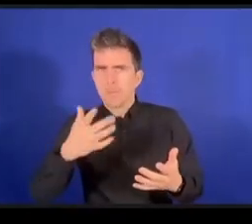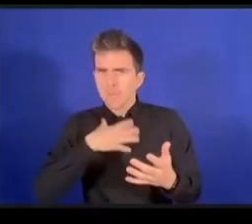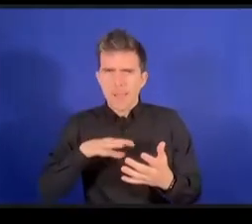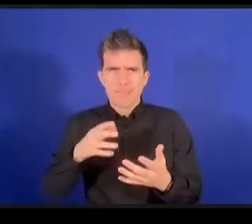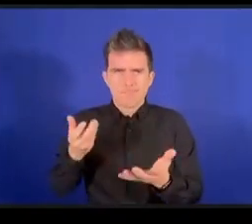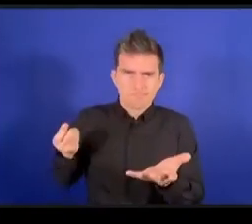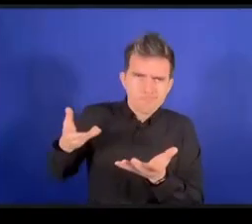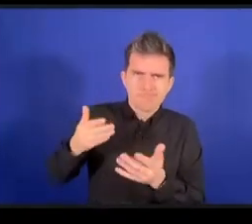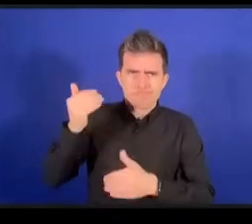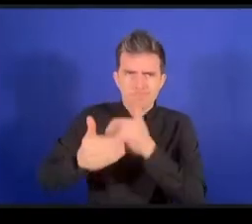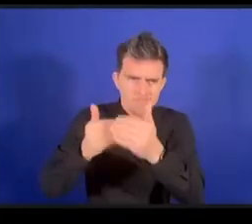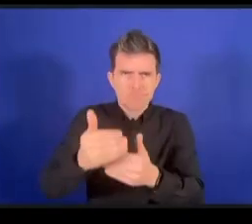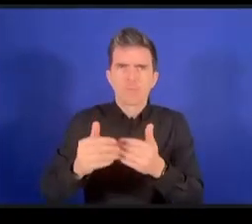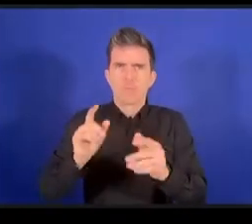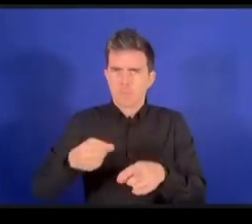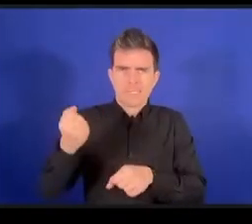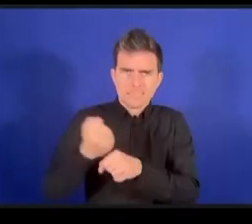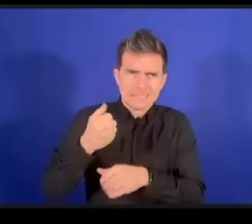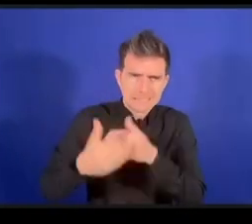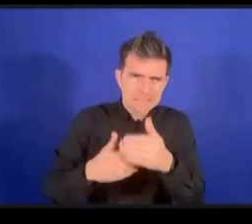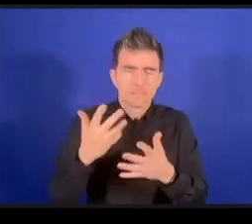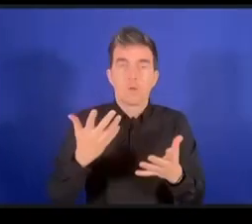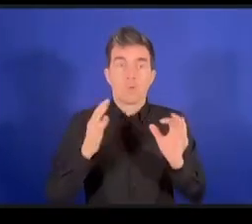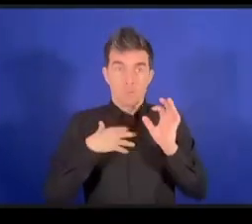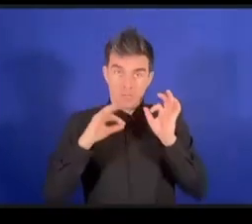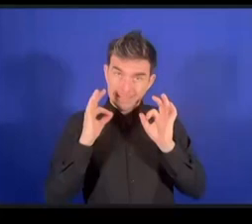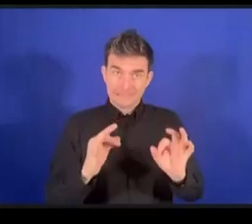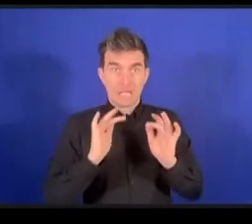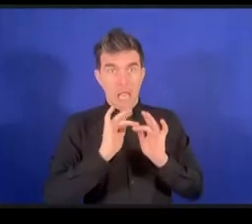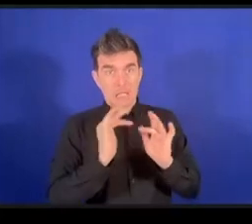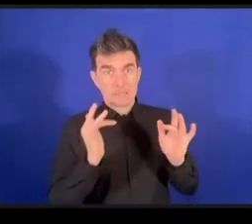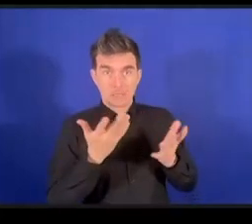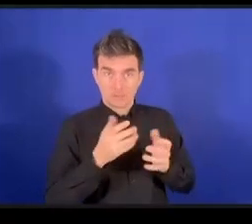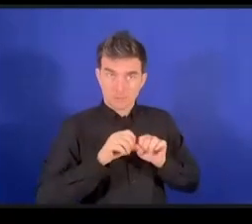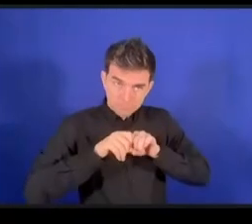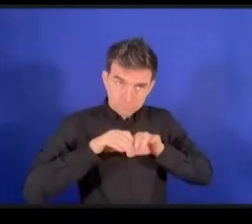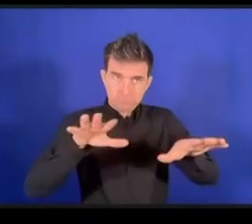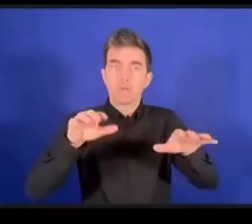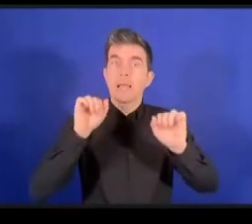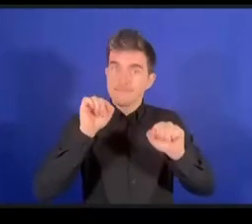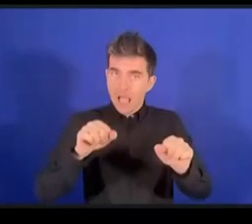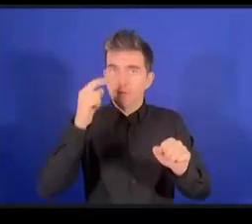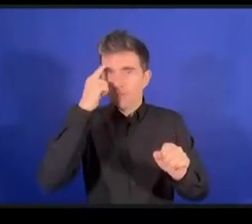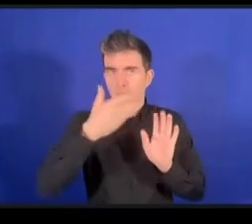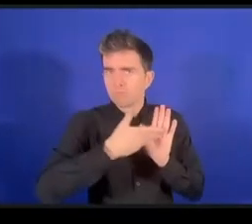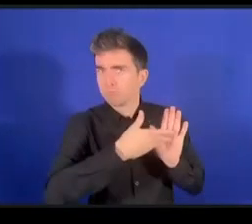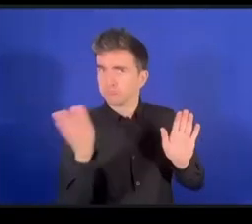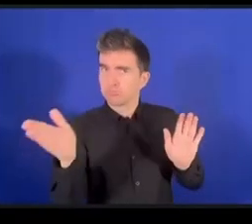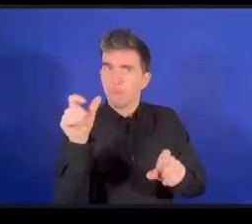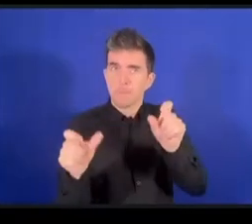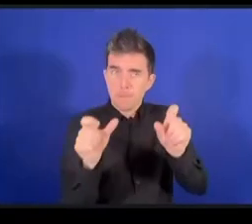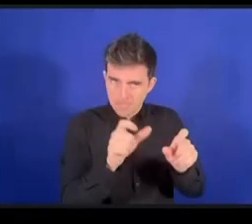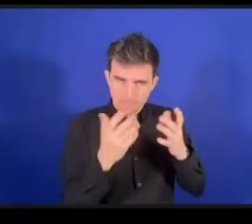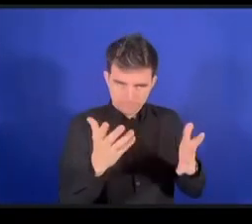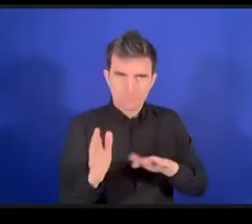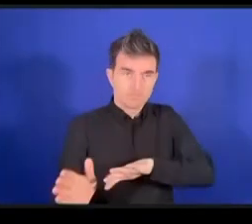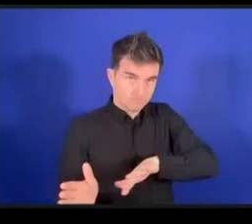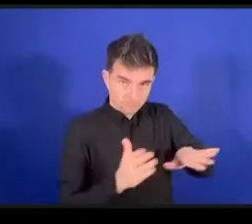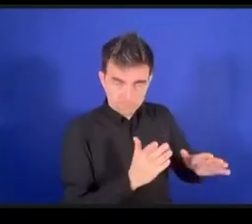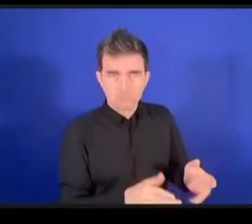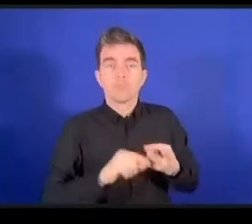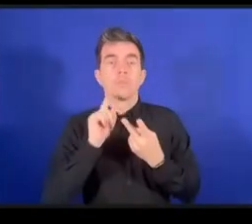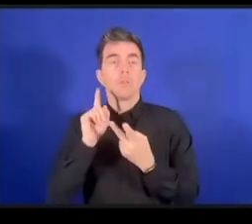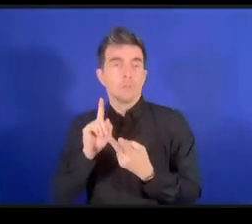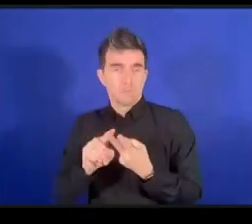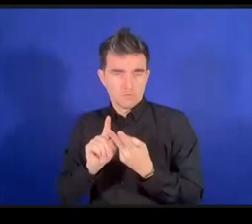of came out towards the end, the idea that collectively the DCs make it possible for internet governance to be a form of